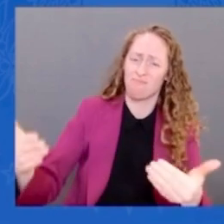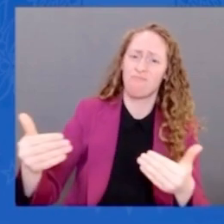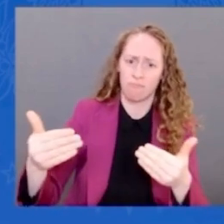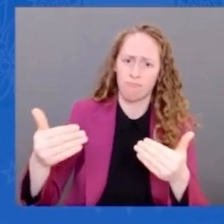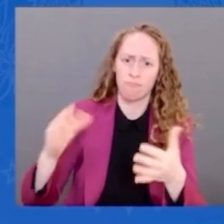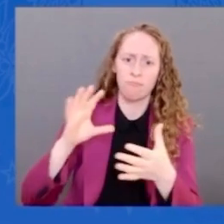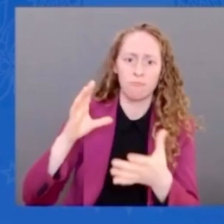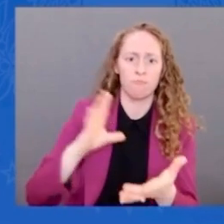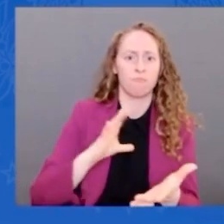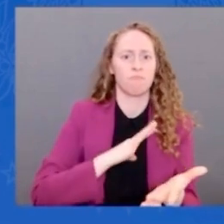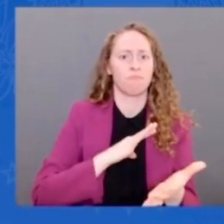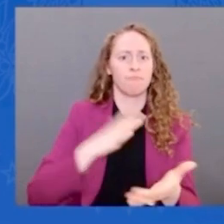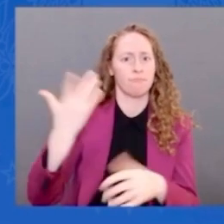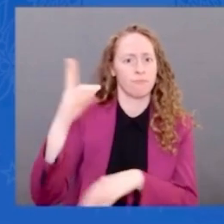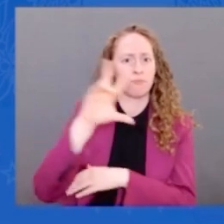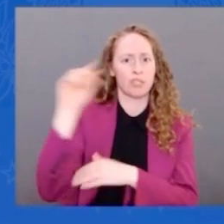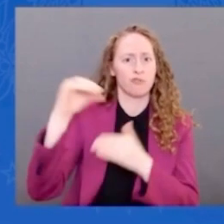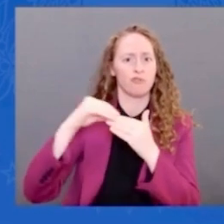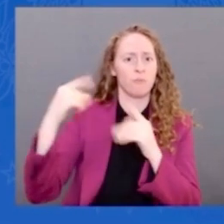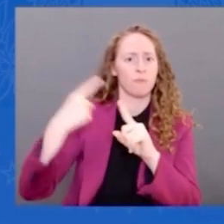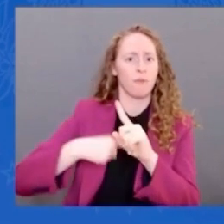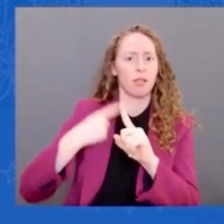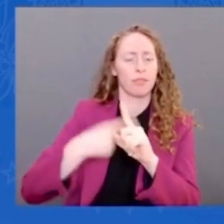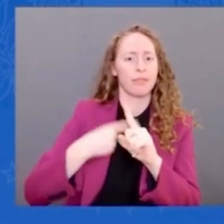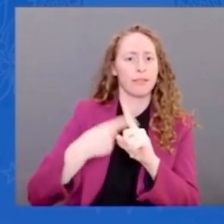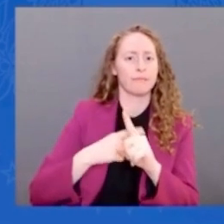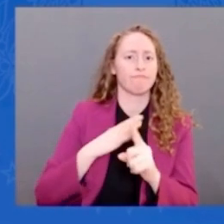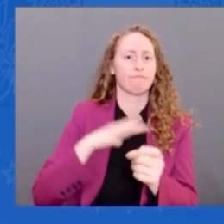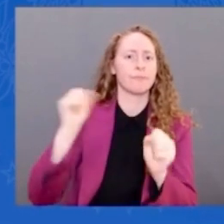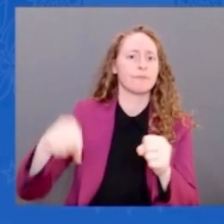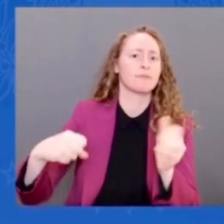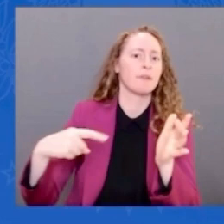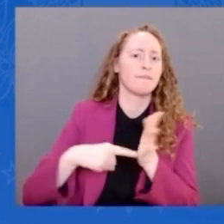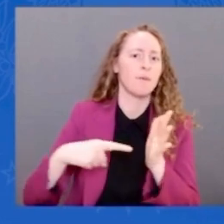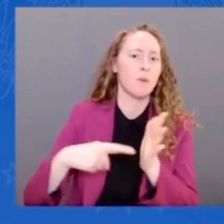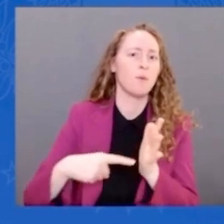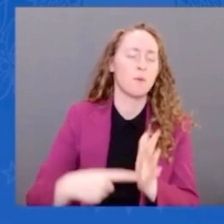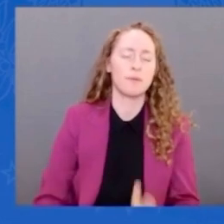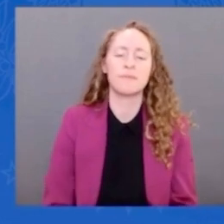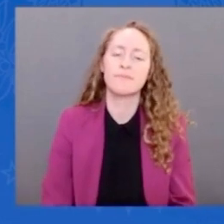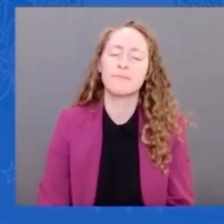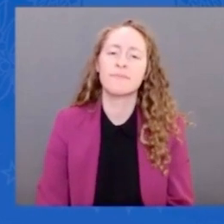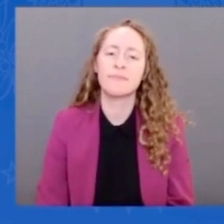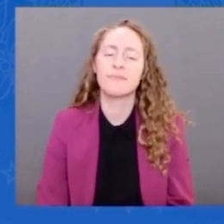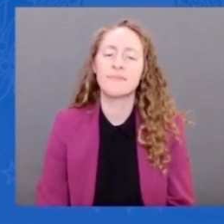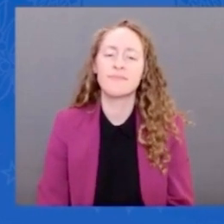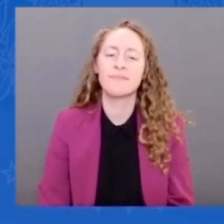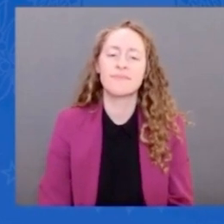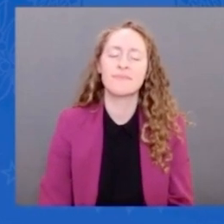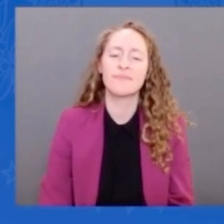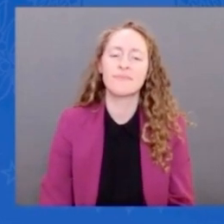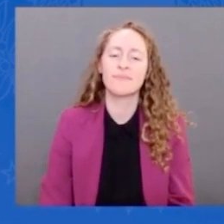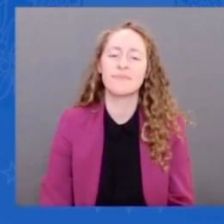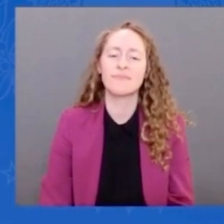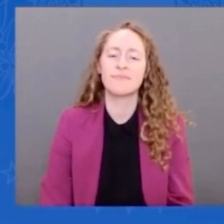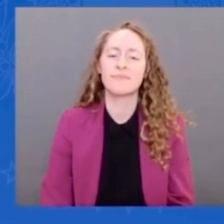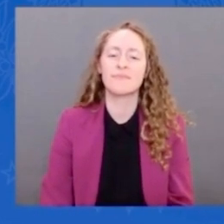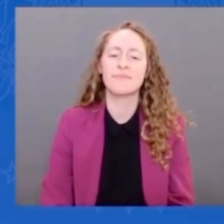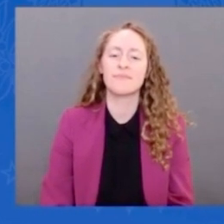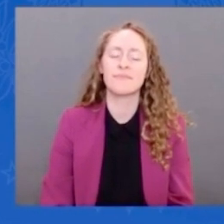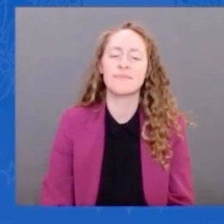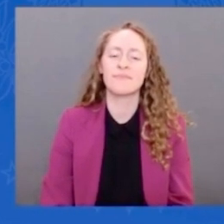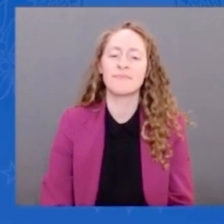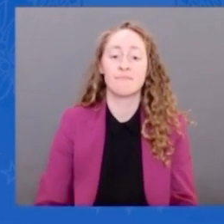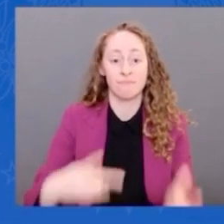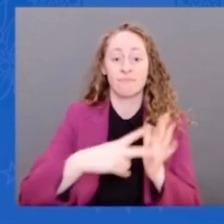bill, which most folks will mean they get on for nothing. Look, zero. Let me explain. In